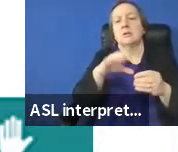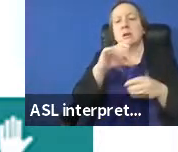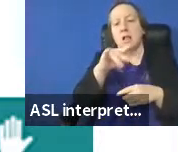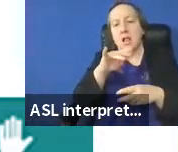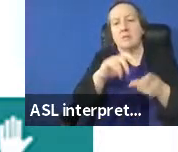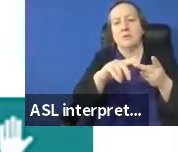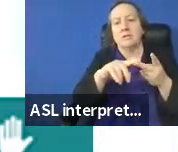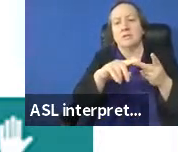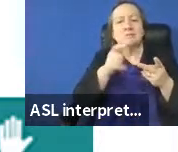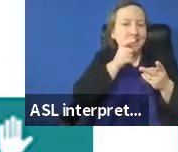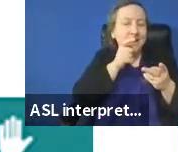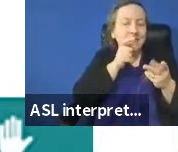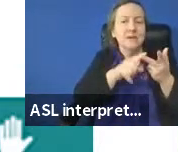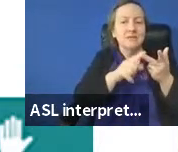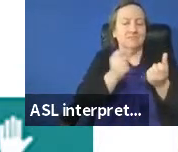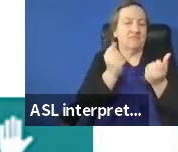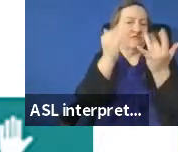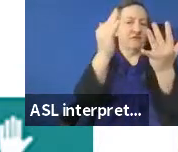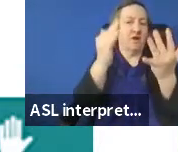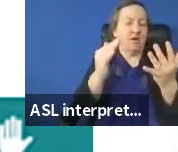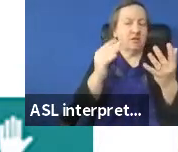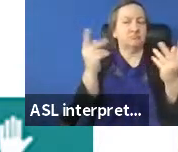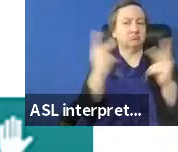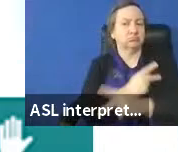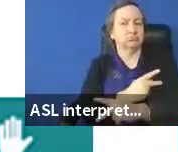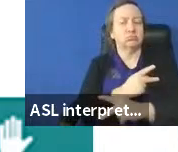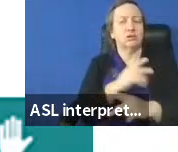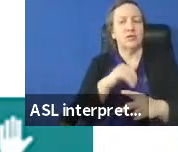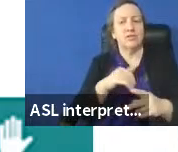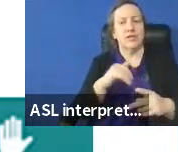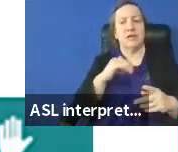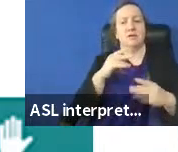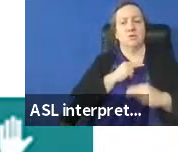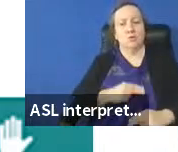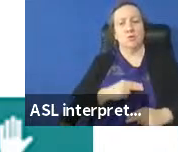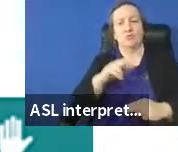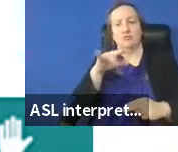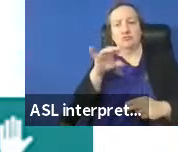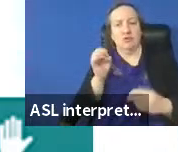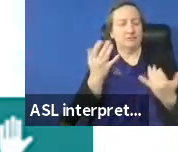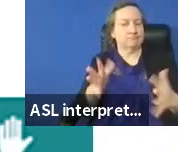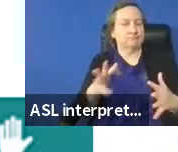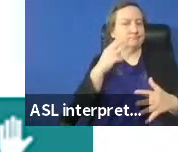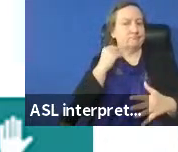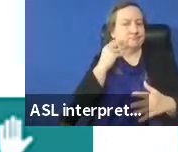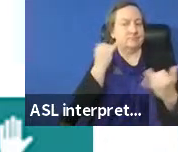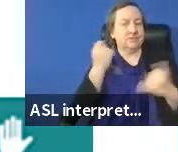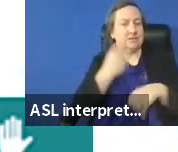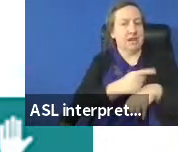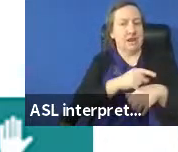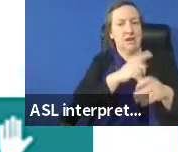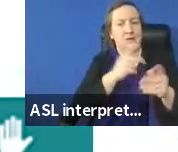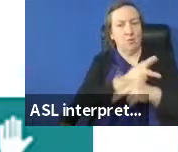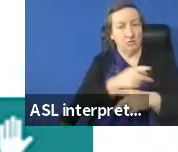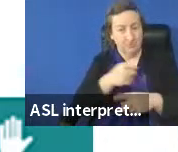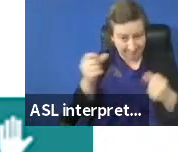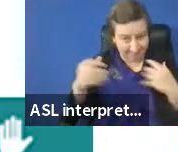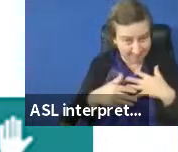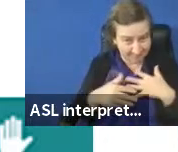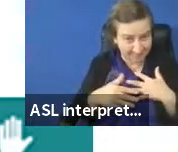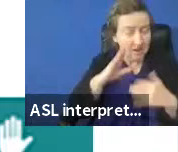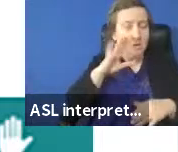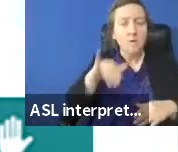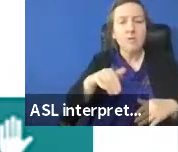wildfires that the human race is soon to experience and that we're already experiencing today. Doesn't that scare you to know that